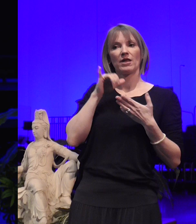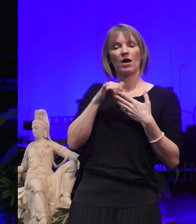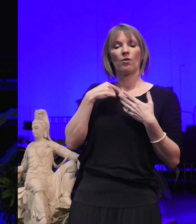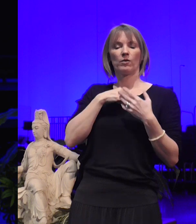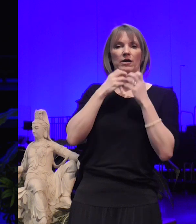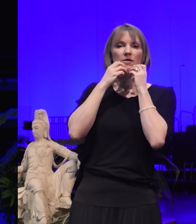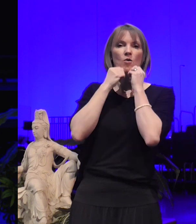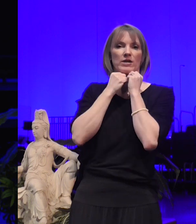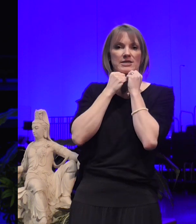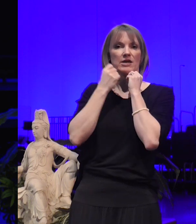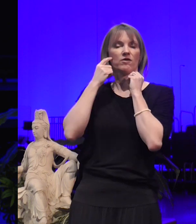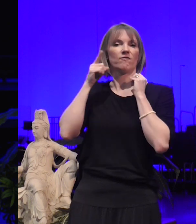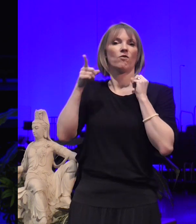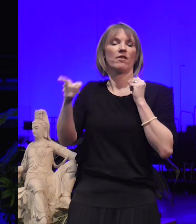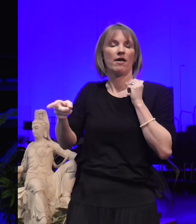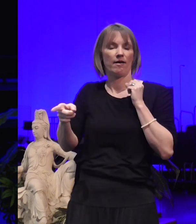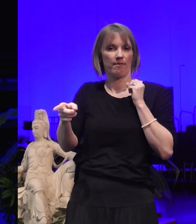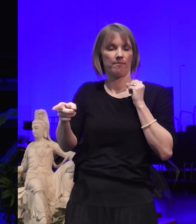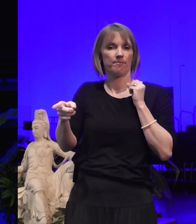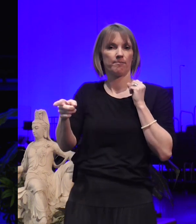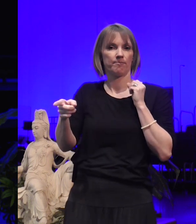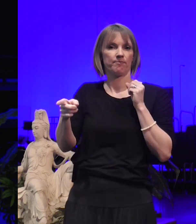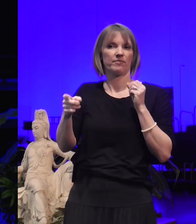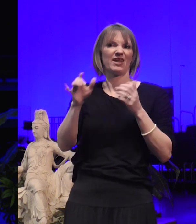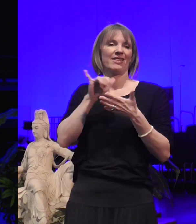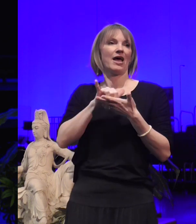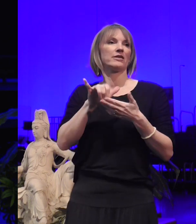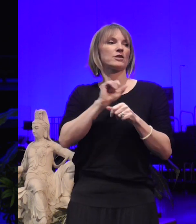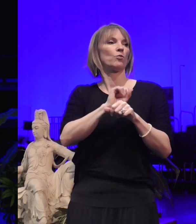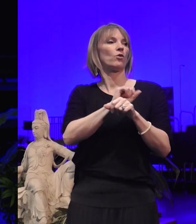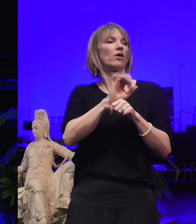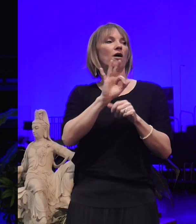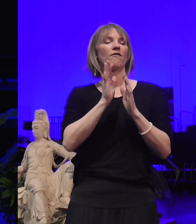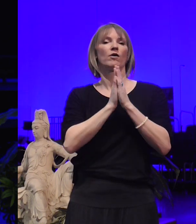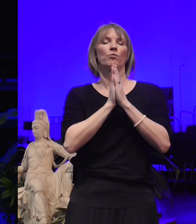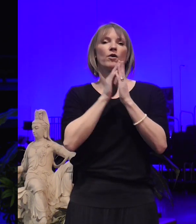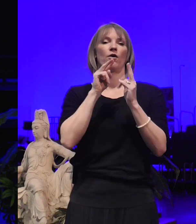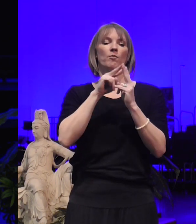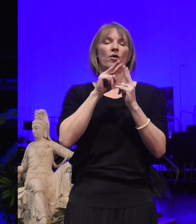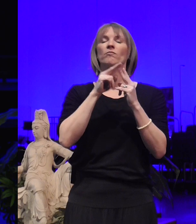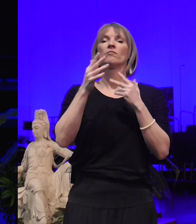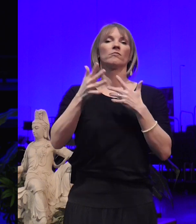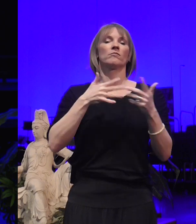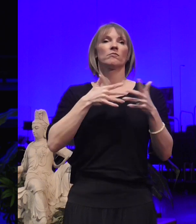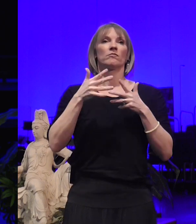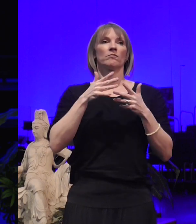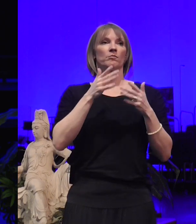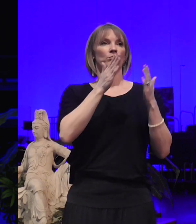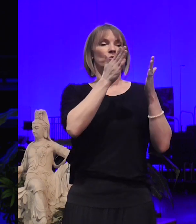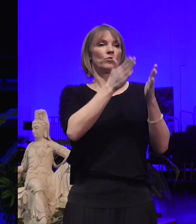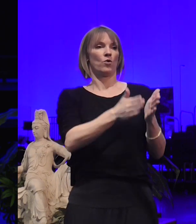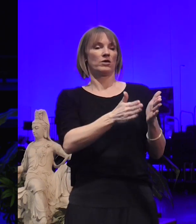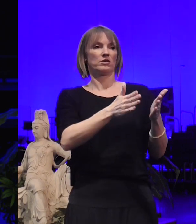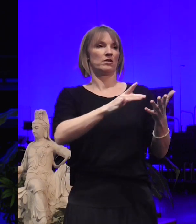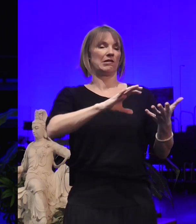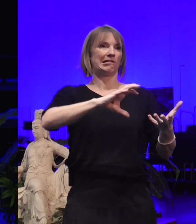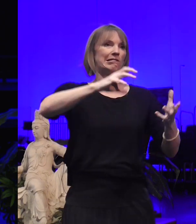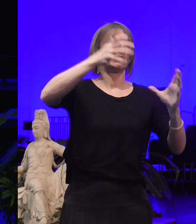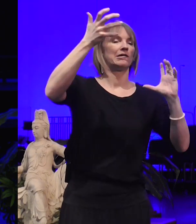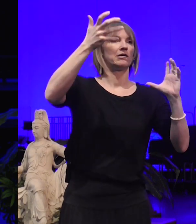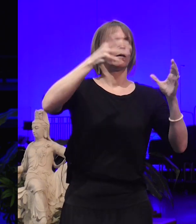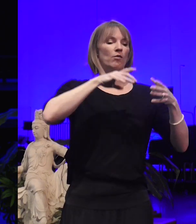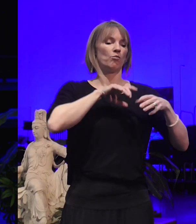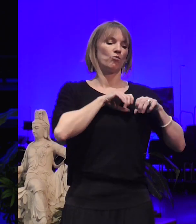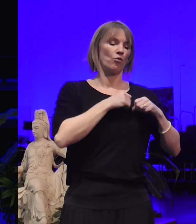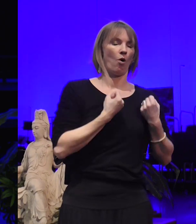sacred for them. This is the work of the practitioner who, even when someone is at their most broken,